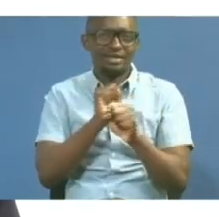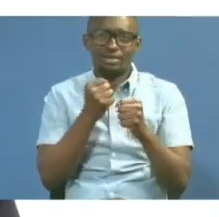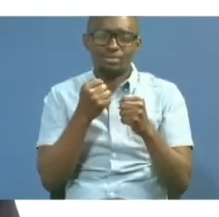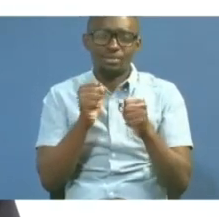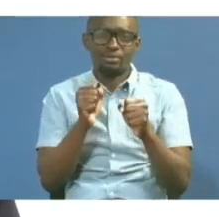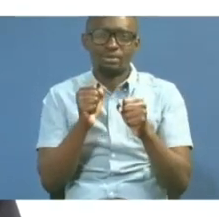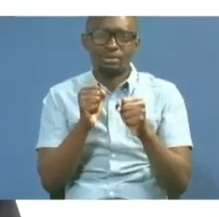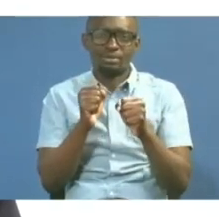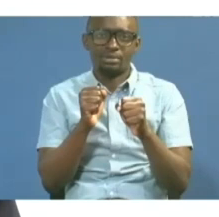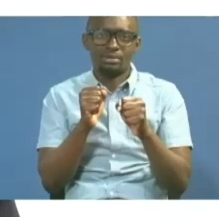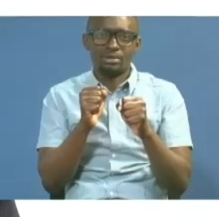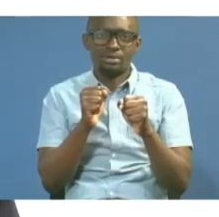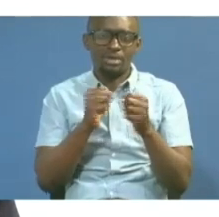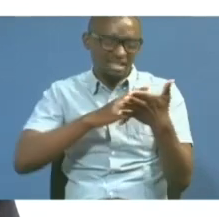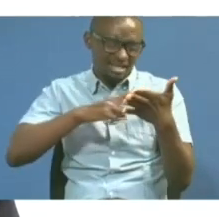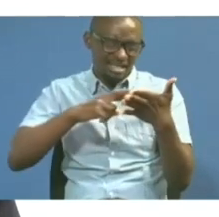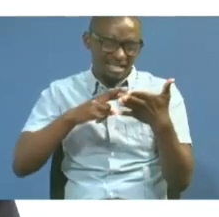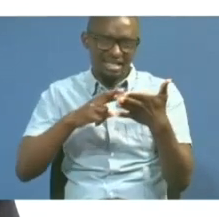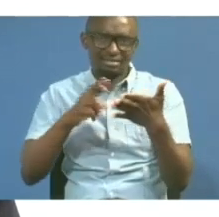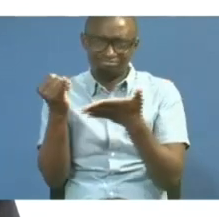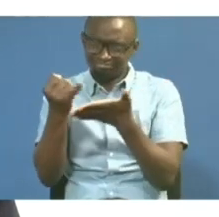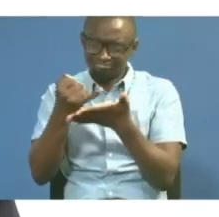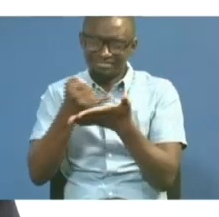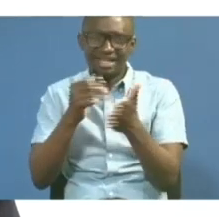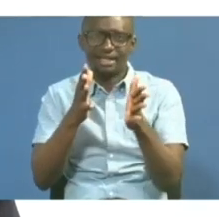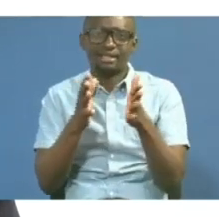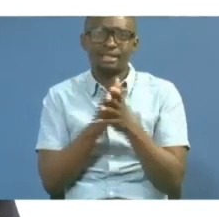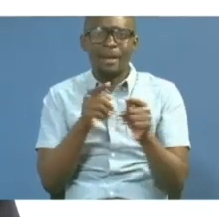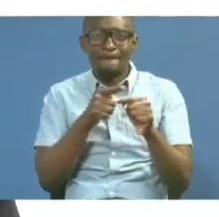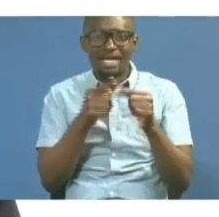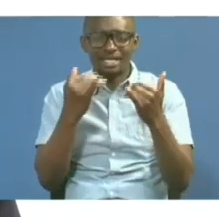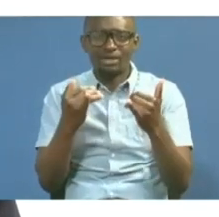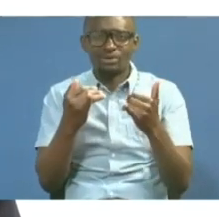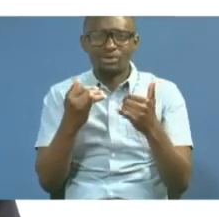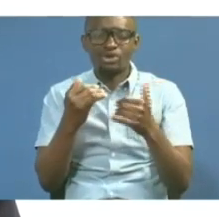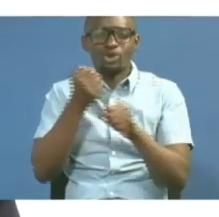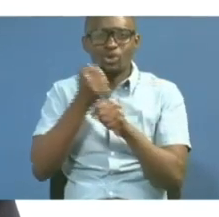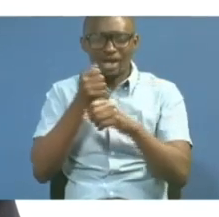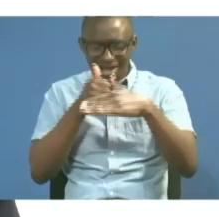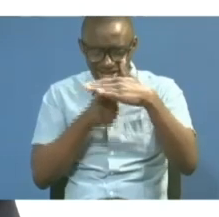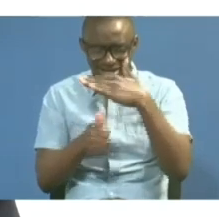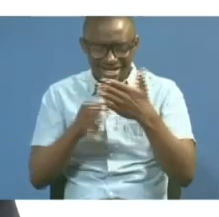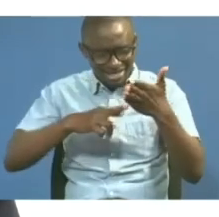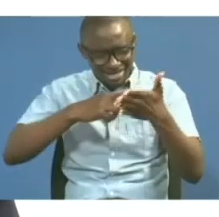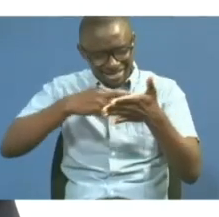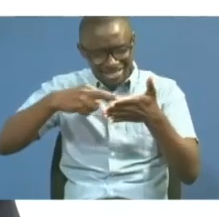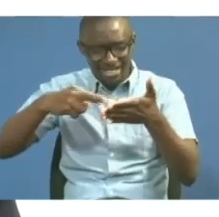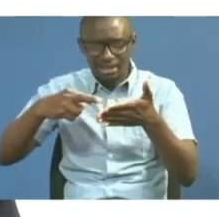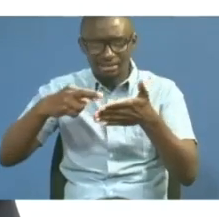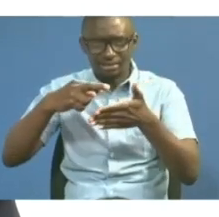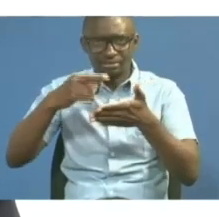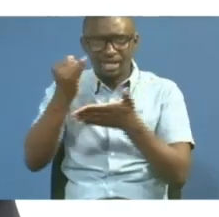After 4 years, you'll not be able to graduate, to be registered as an architect. However, you can work under registered